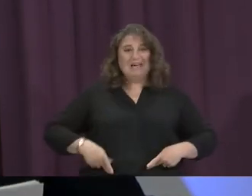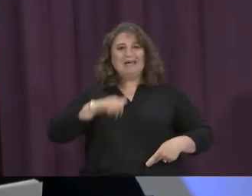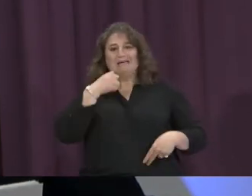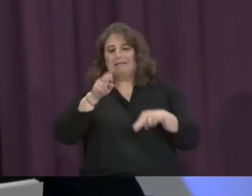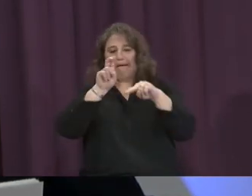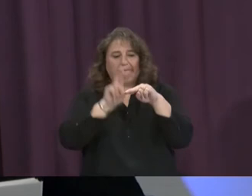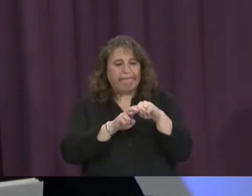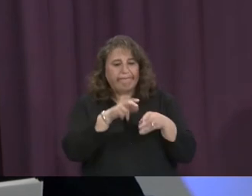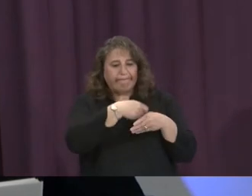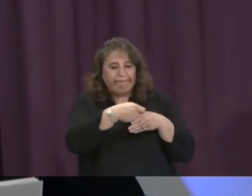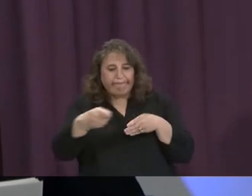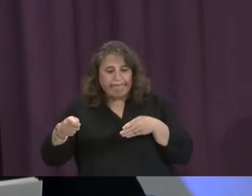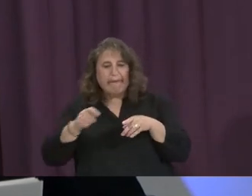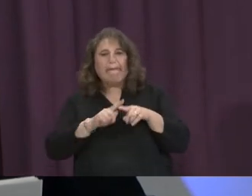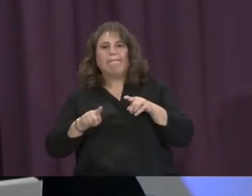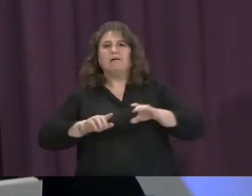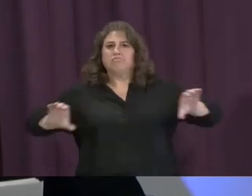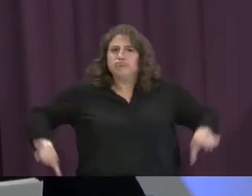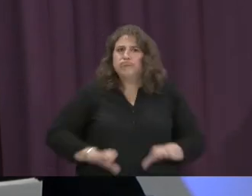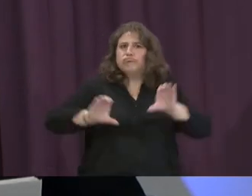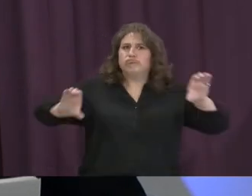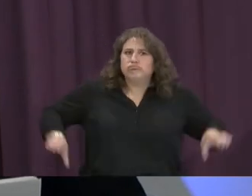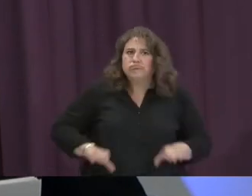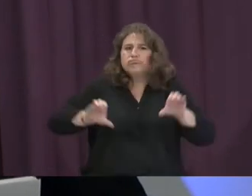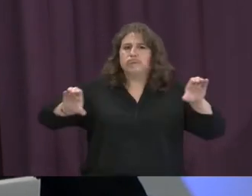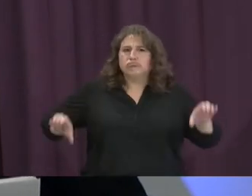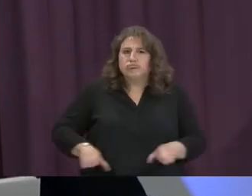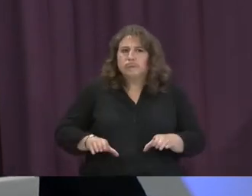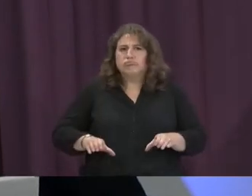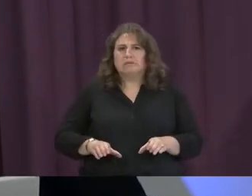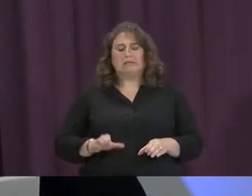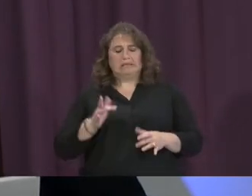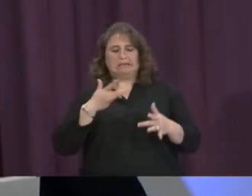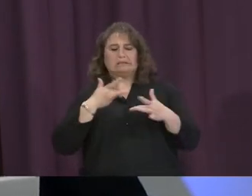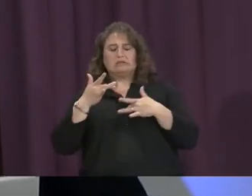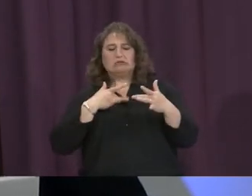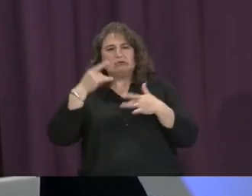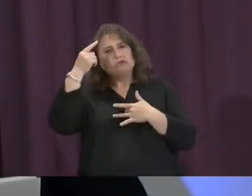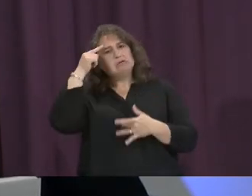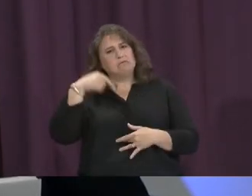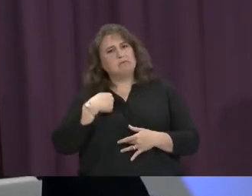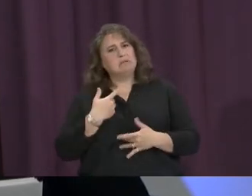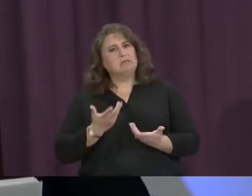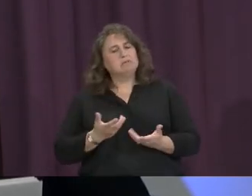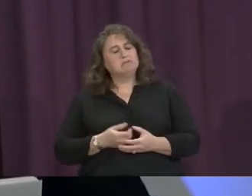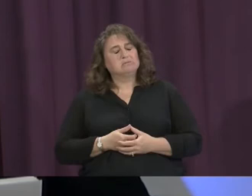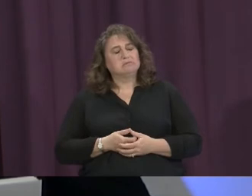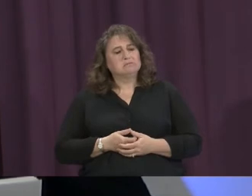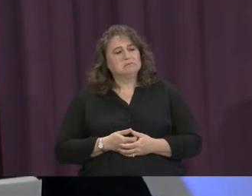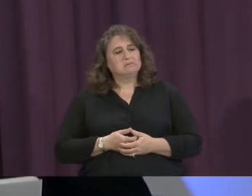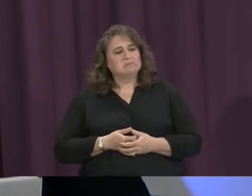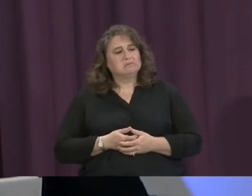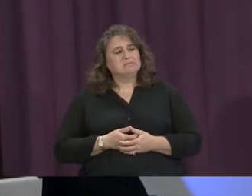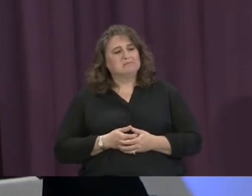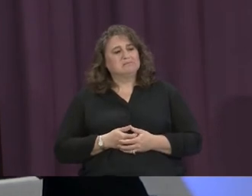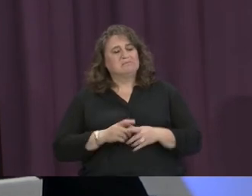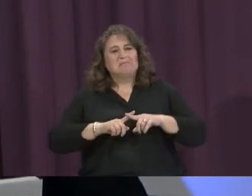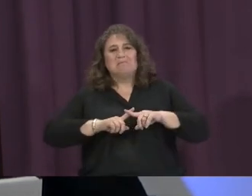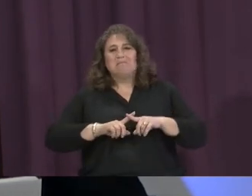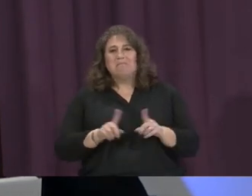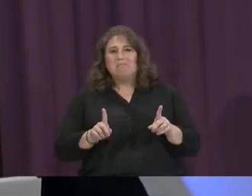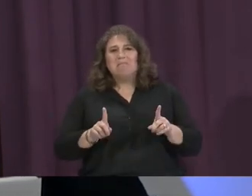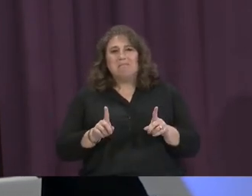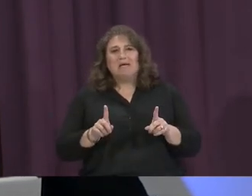cards. It's movement. It's, you know, that's a concern. But, you know, I